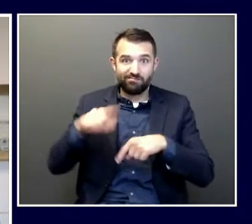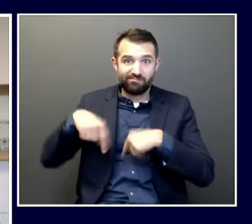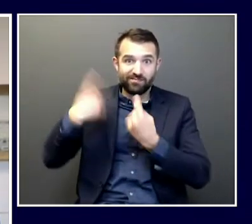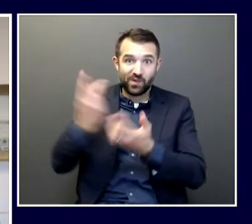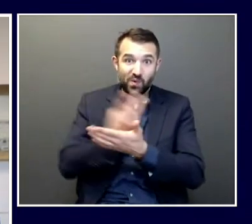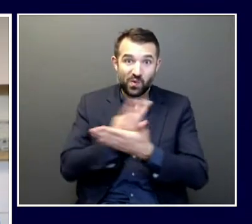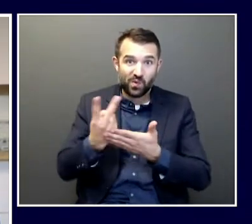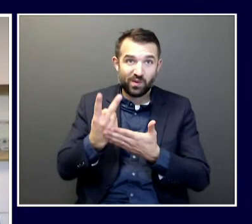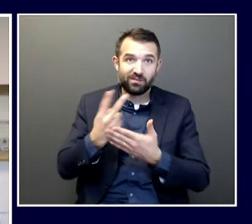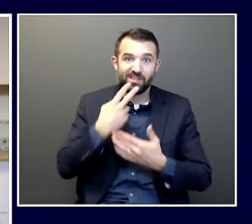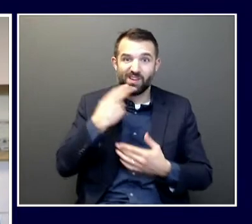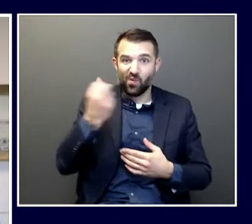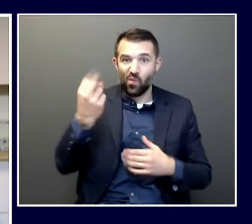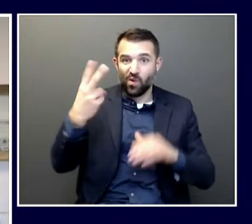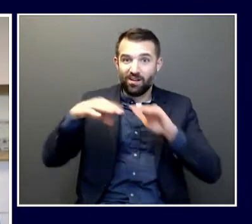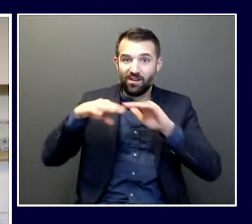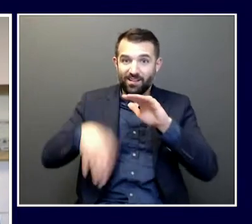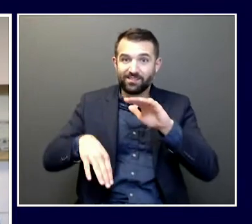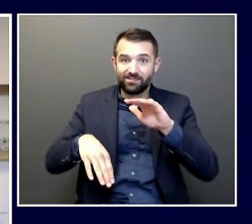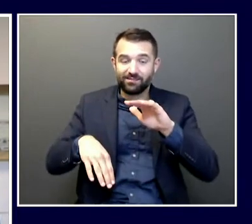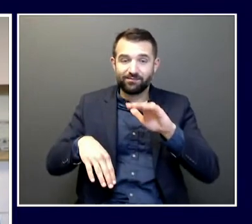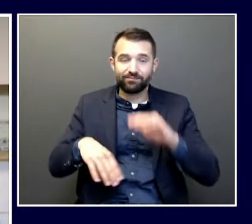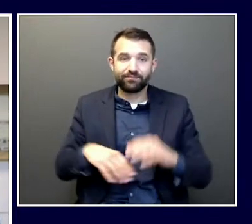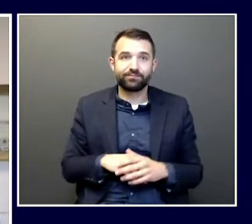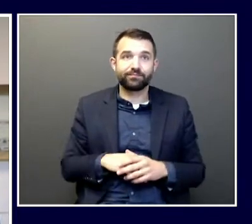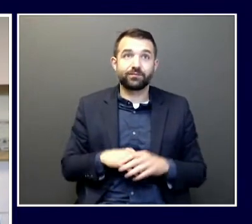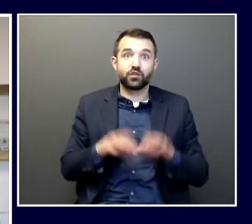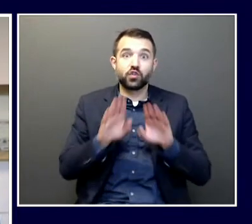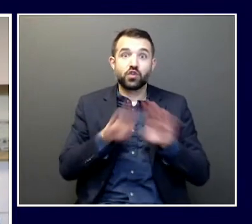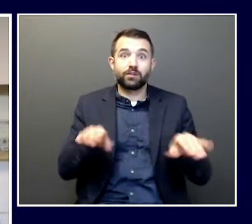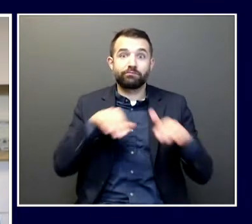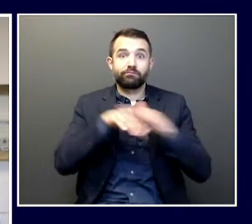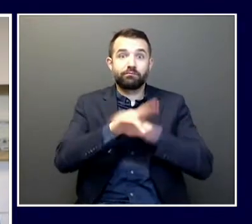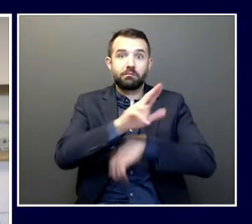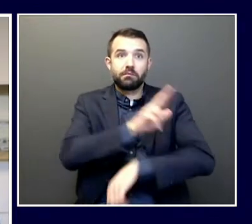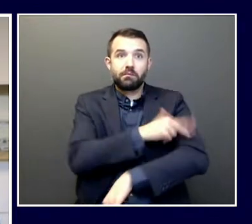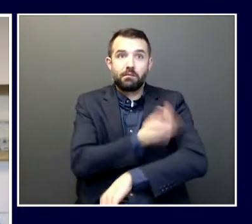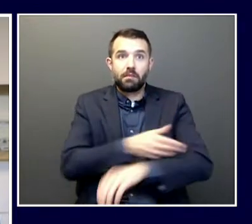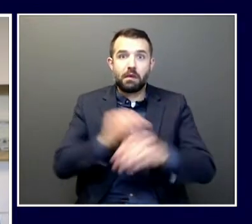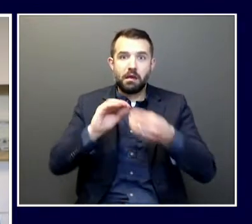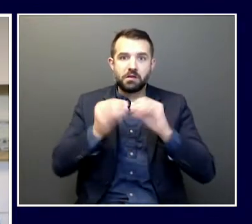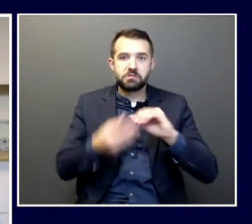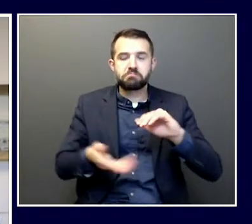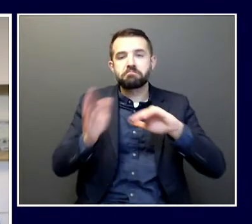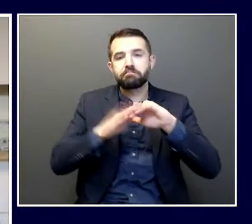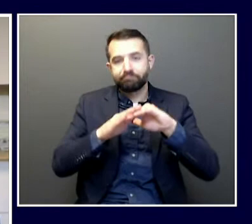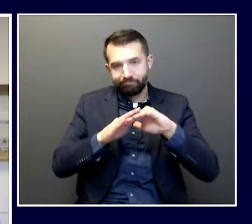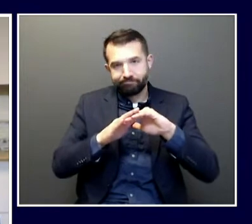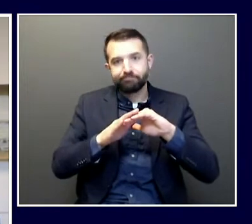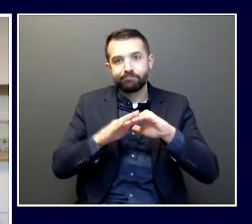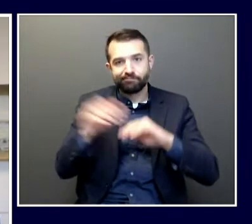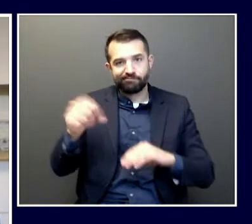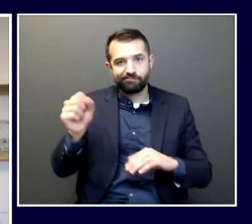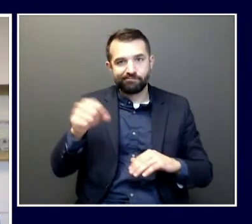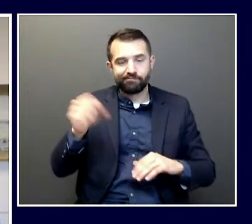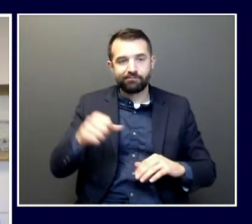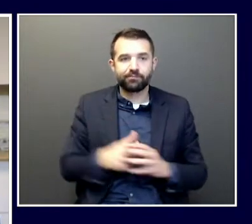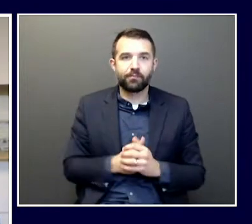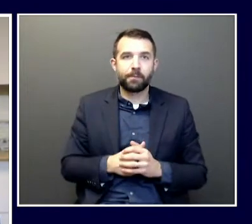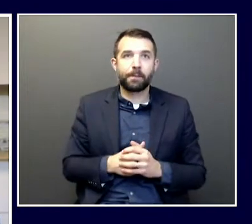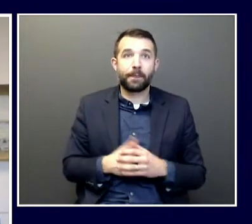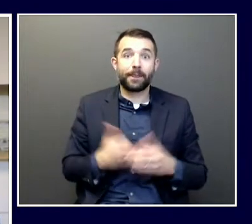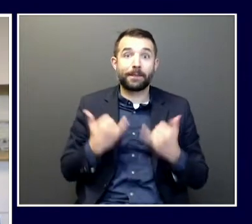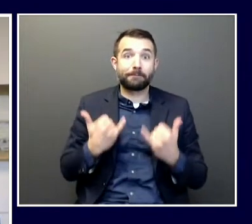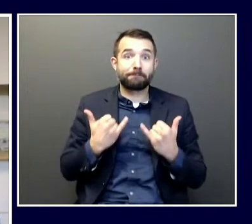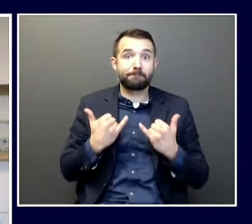small uptick in hospitalization rates. So let me give you those numbers. Right now, based on the data reported to us, there are 5 children